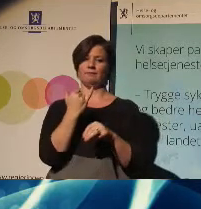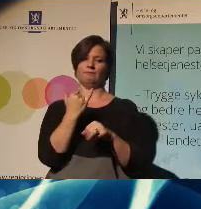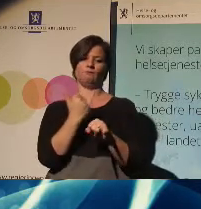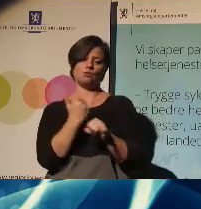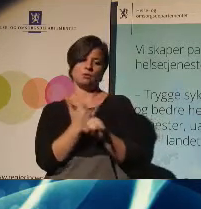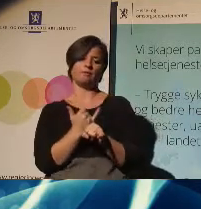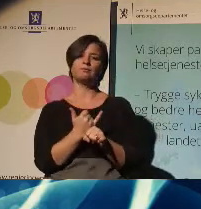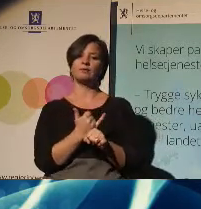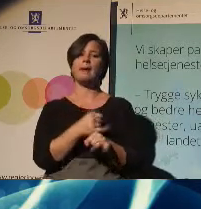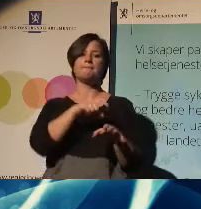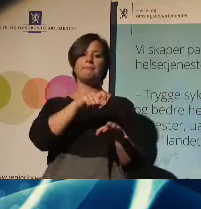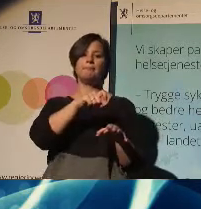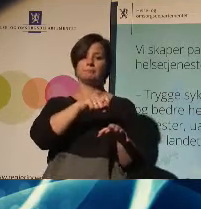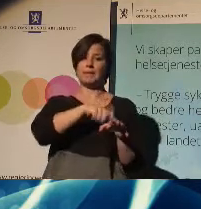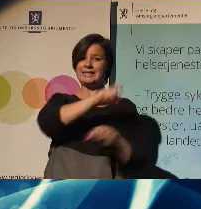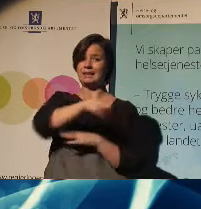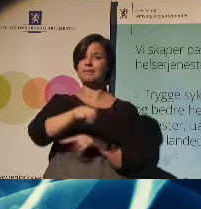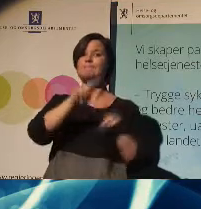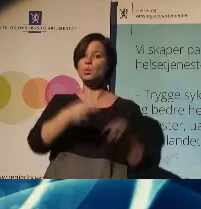of tools.